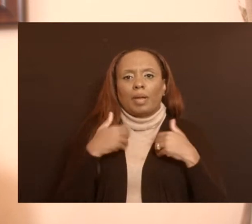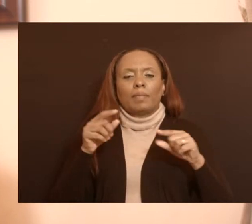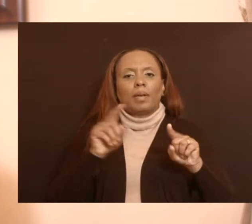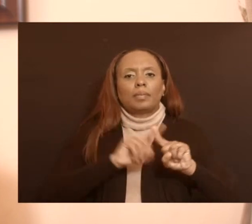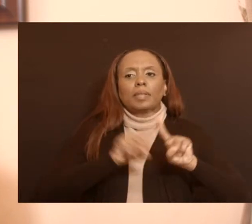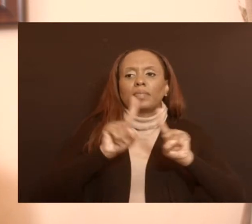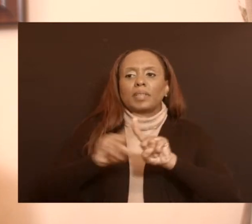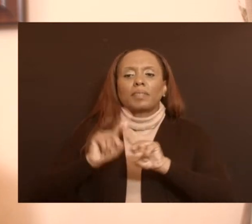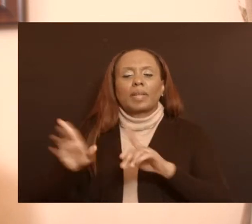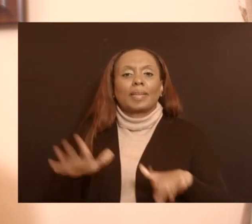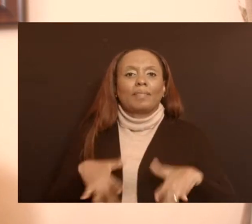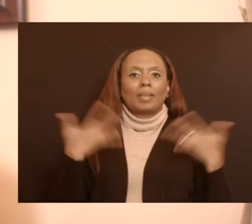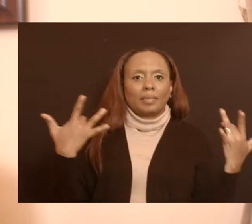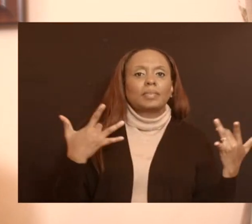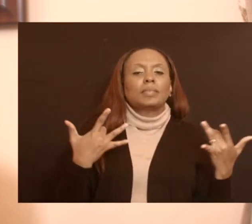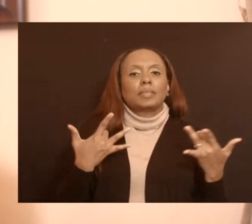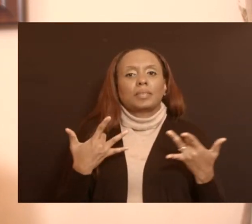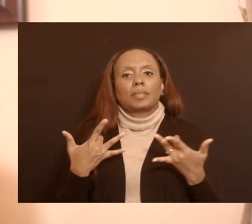to verify